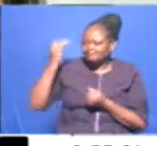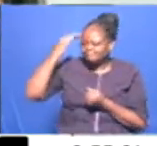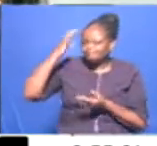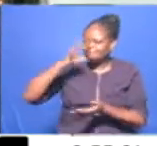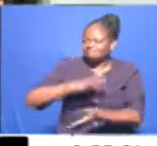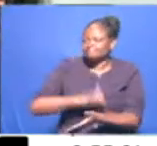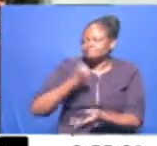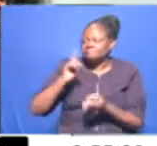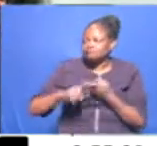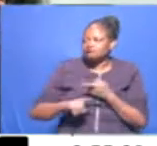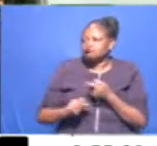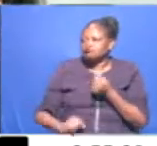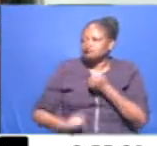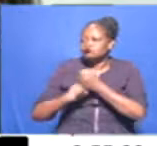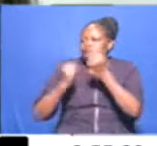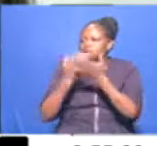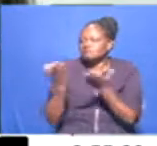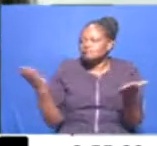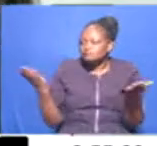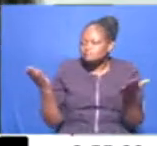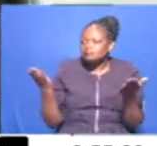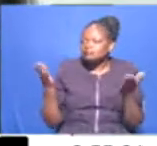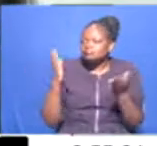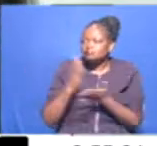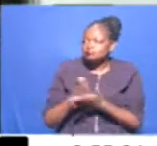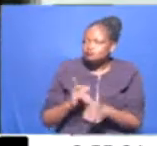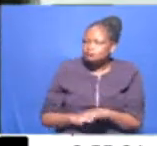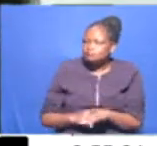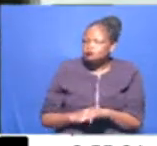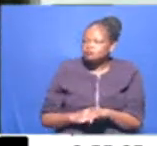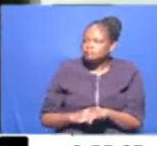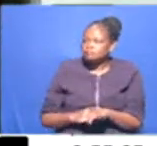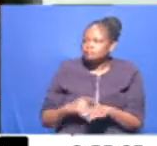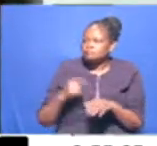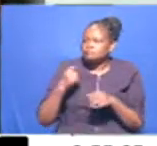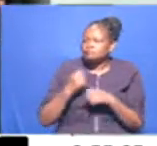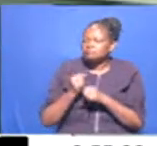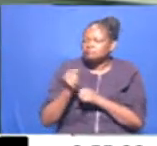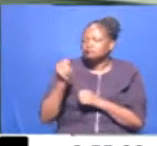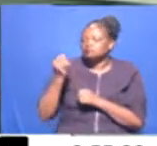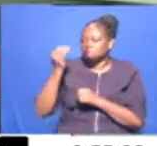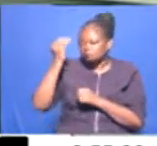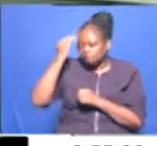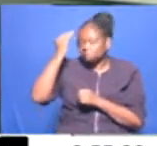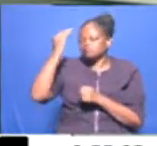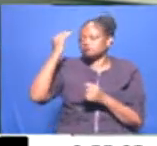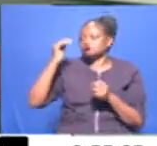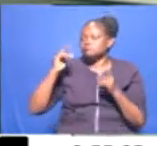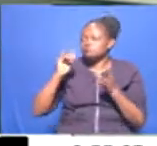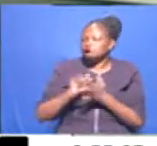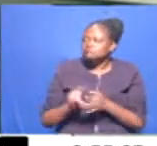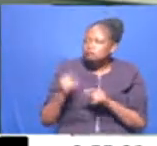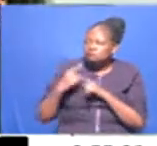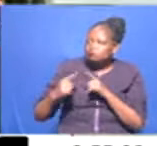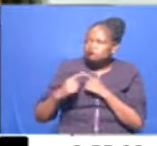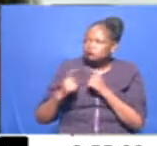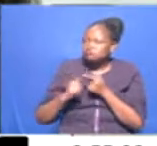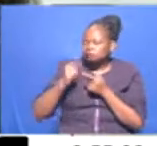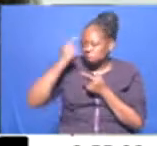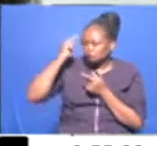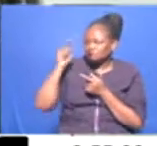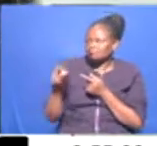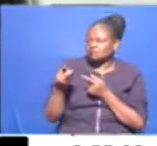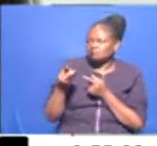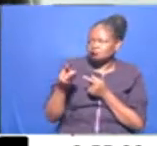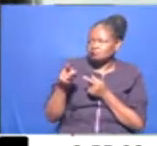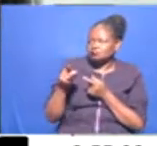to be able to support you. Or sometimes you're a trigger to issues they're also going through. Yeah, yeah. And they're thinking, you get